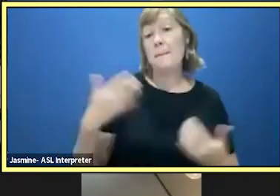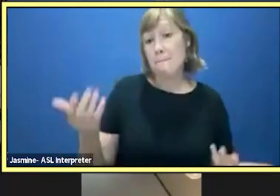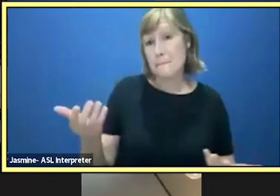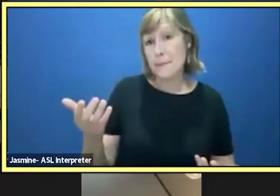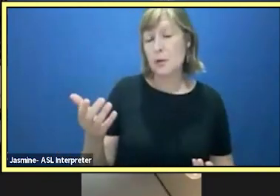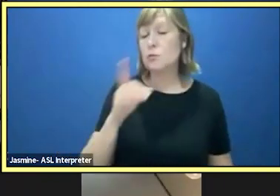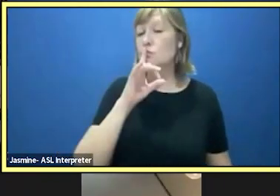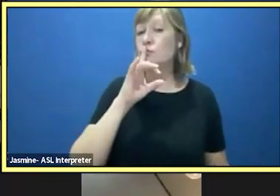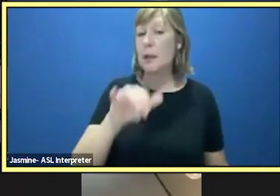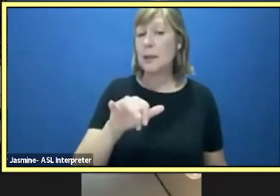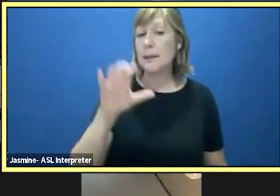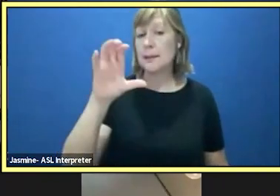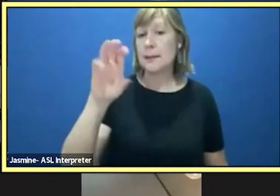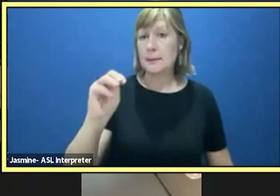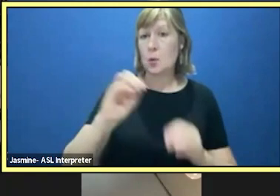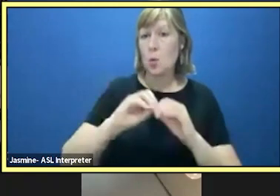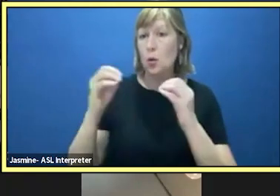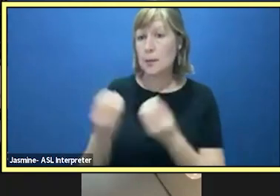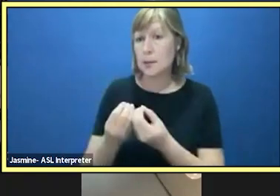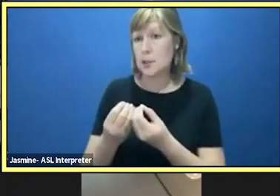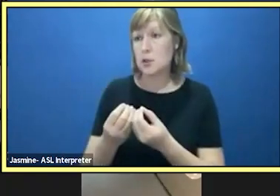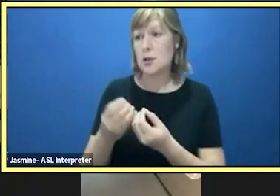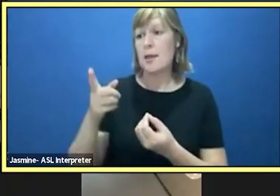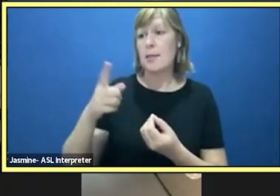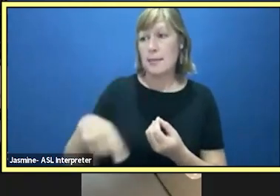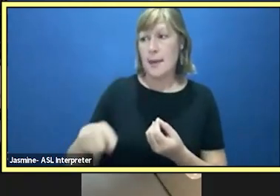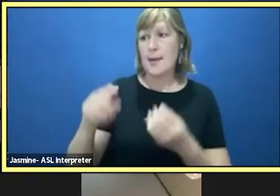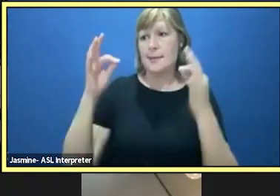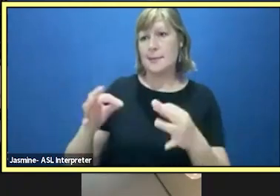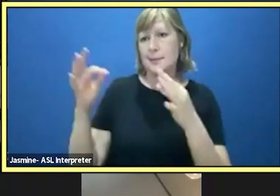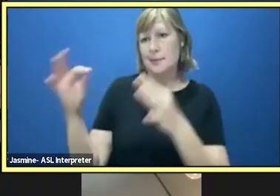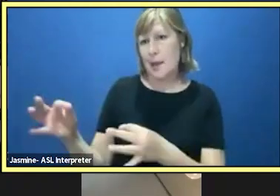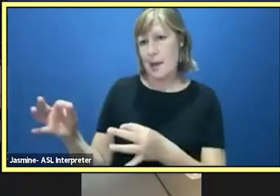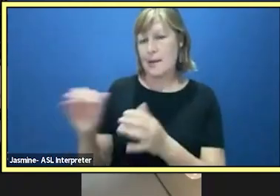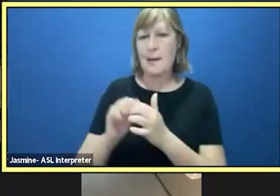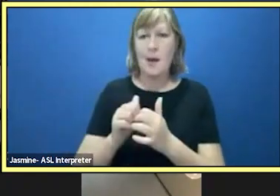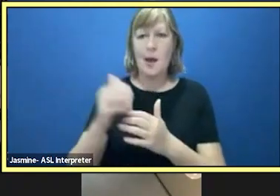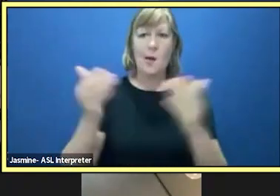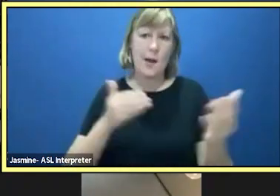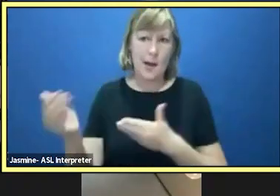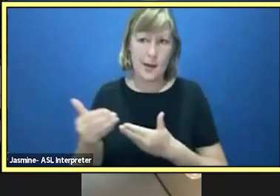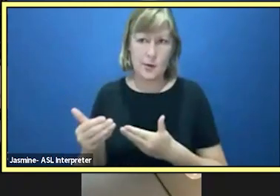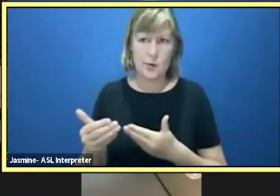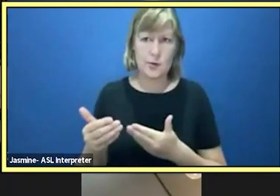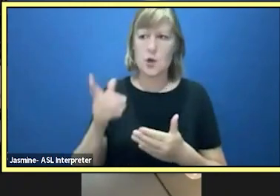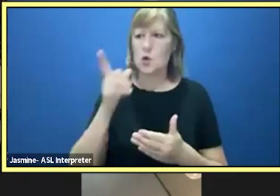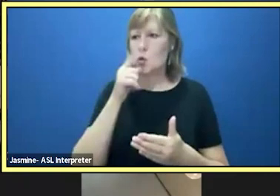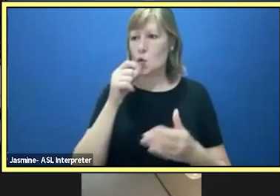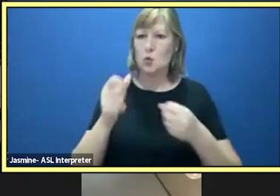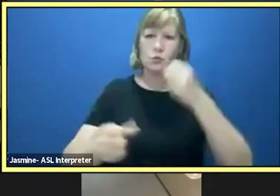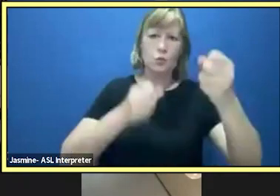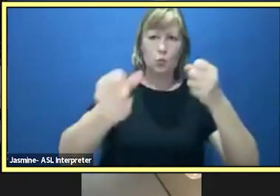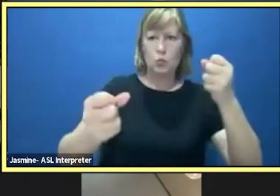assigned to who. It would make sense, certainly, if you worked for an organization and you work with these 6 individuals, for